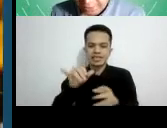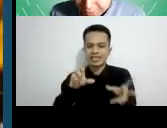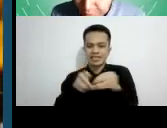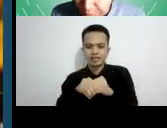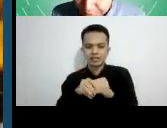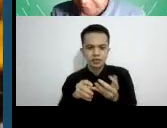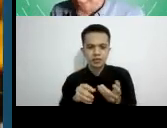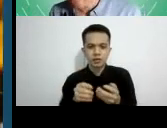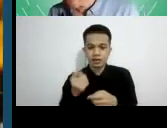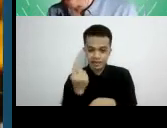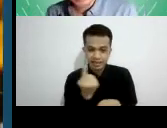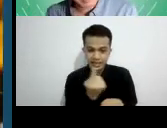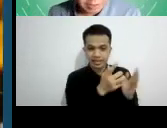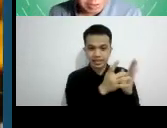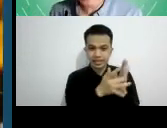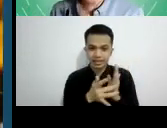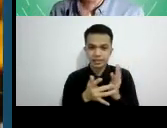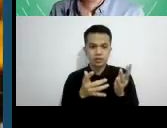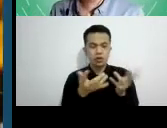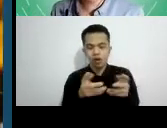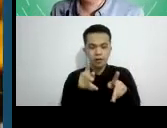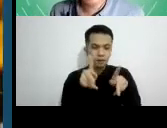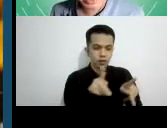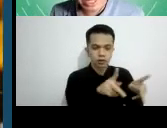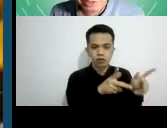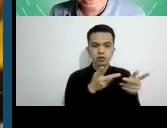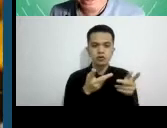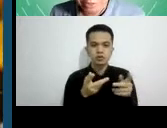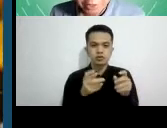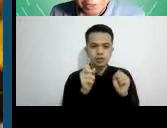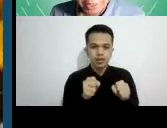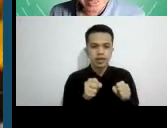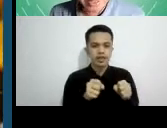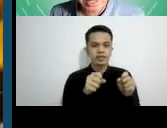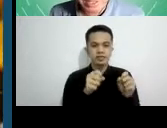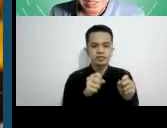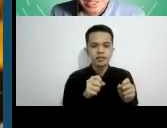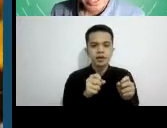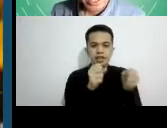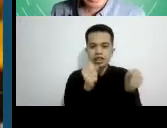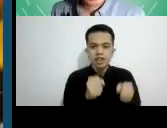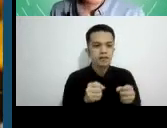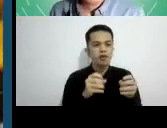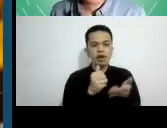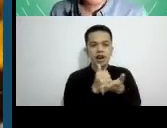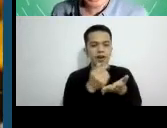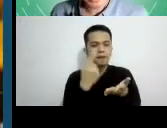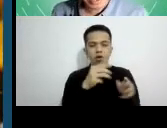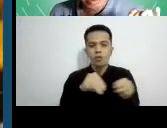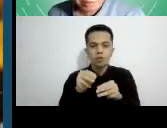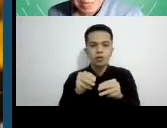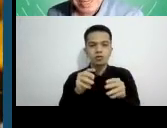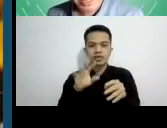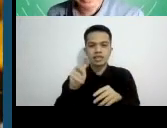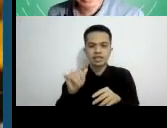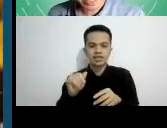as individuals, as citizens, or even as people who want to be shakers and movers in society, it's important for us to realize